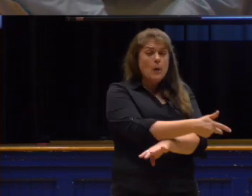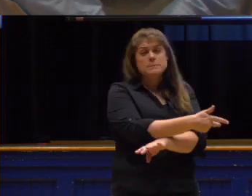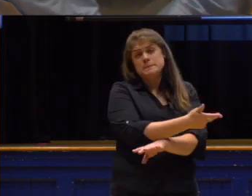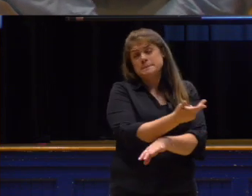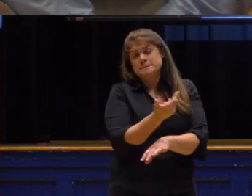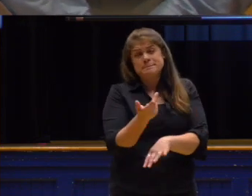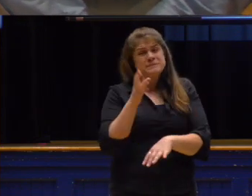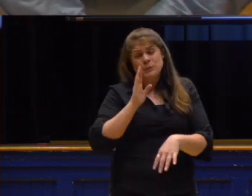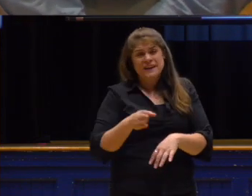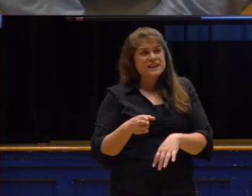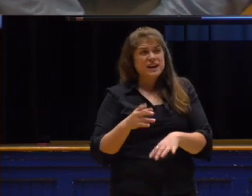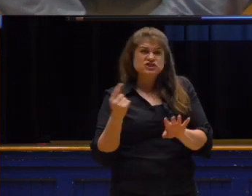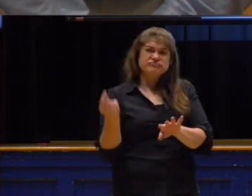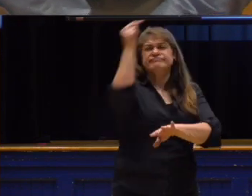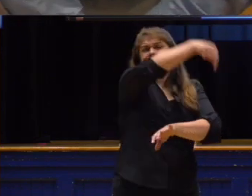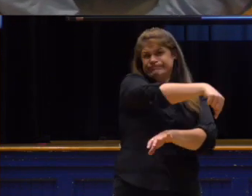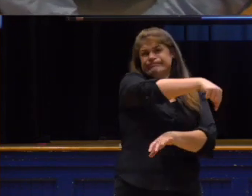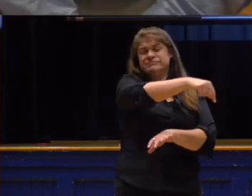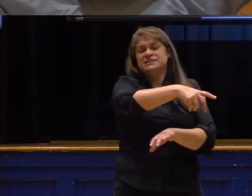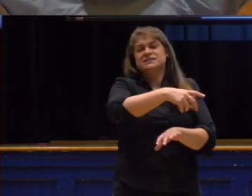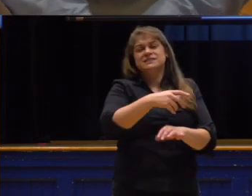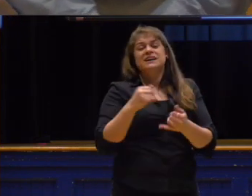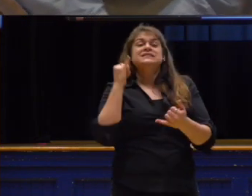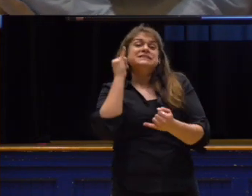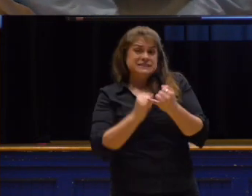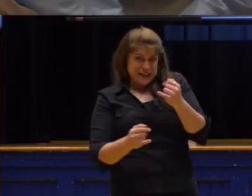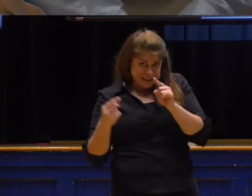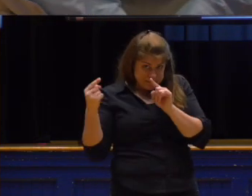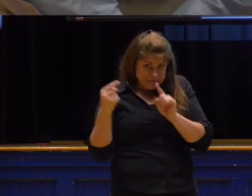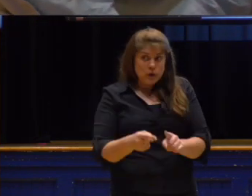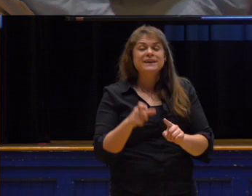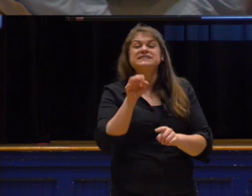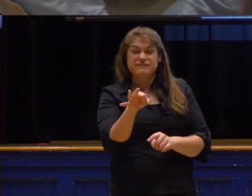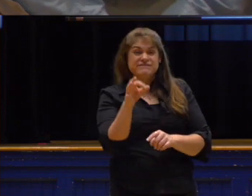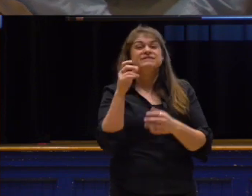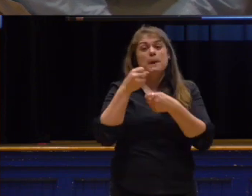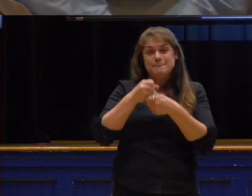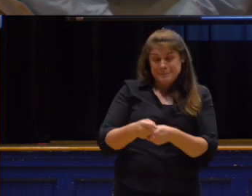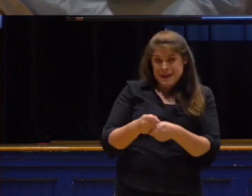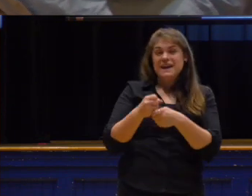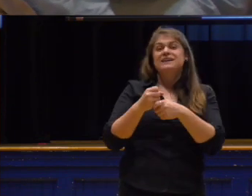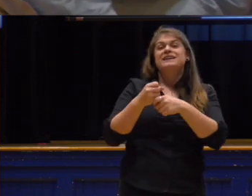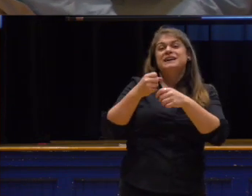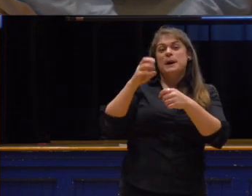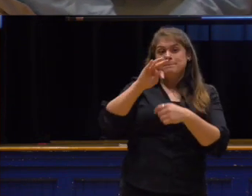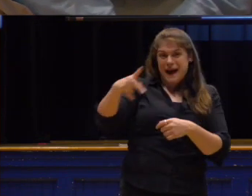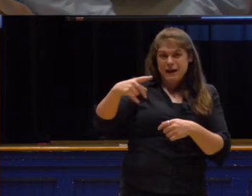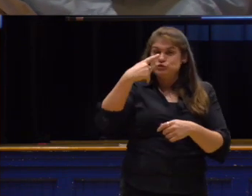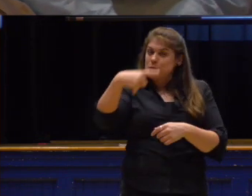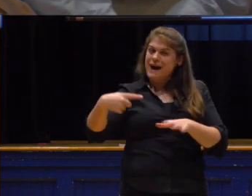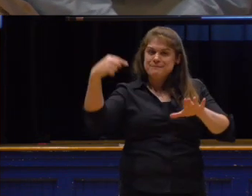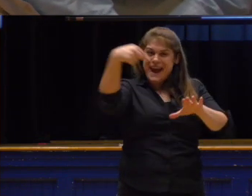right there before Flow Saigon to get over. And the last point is, if you're going to make a map, put arrows on